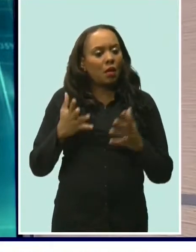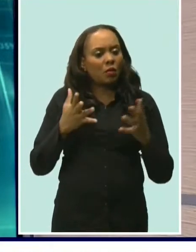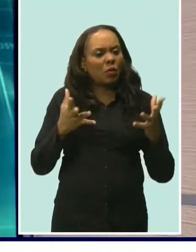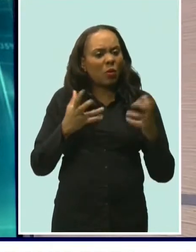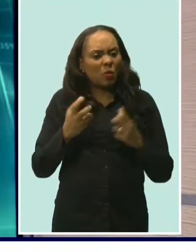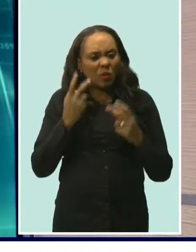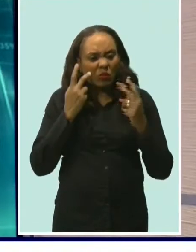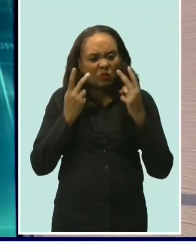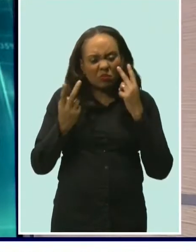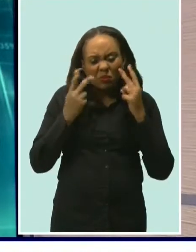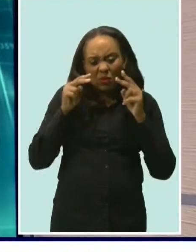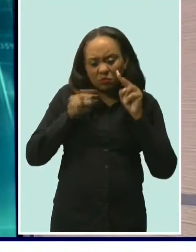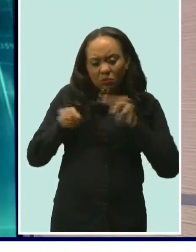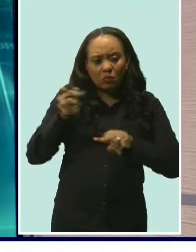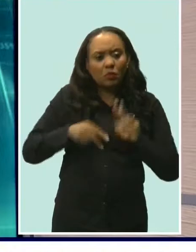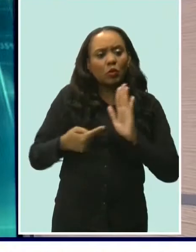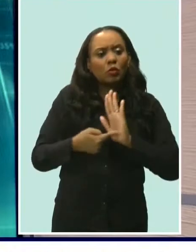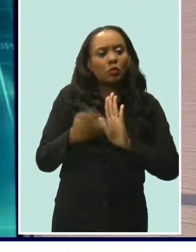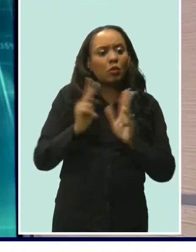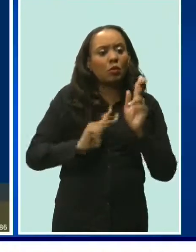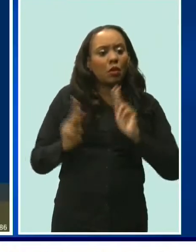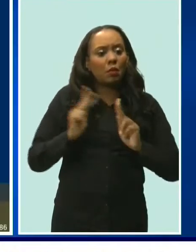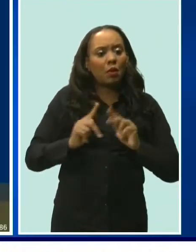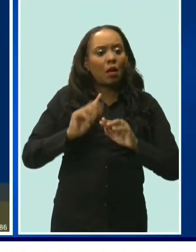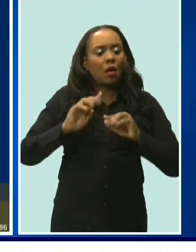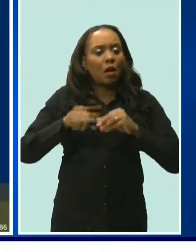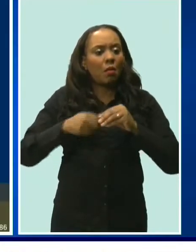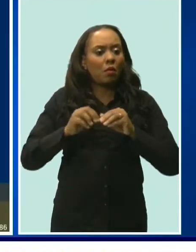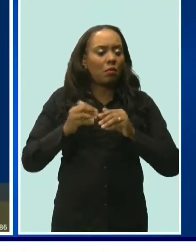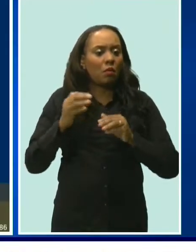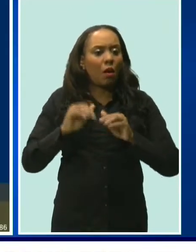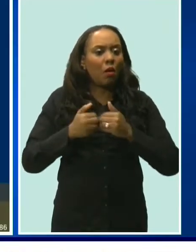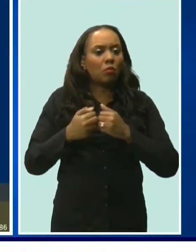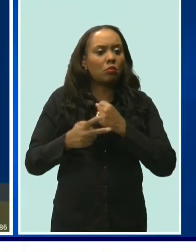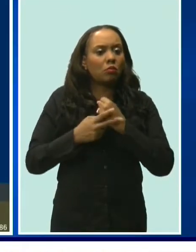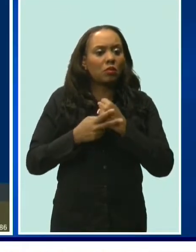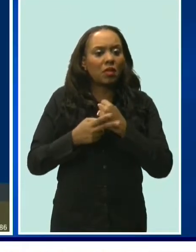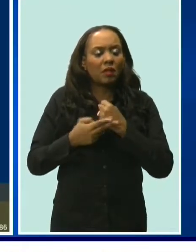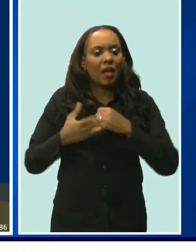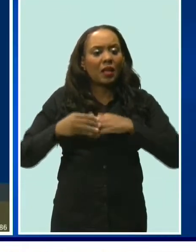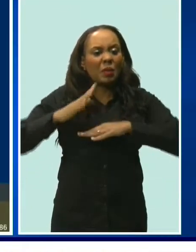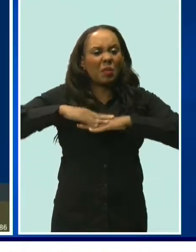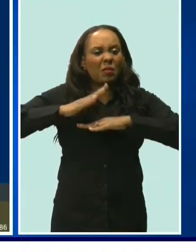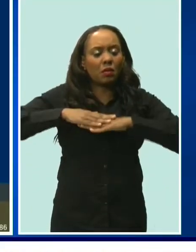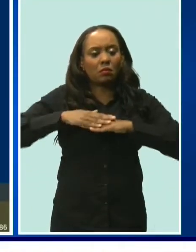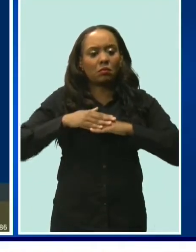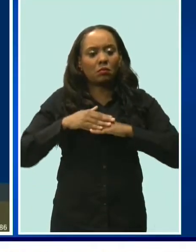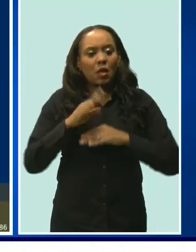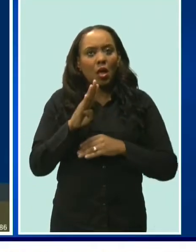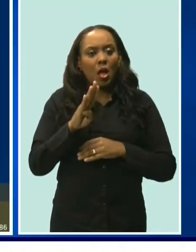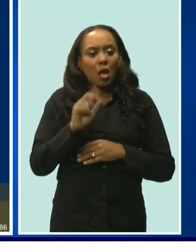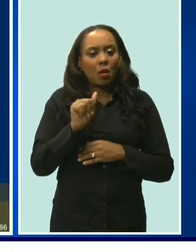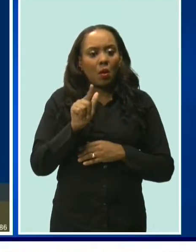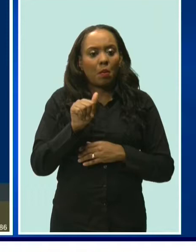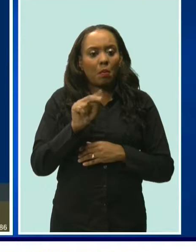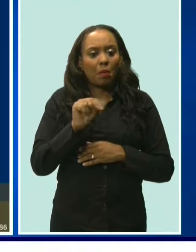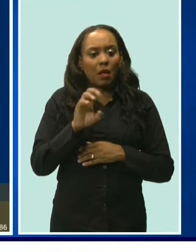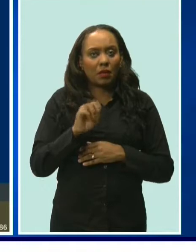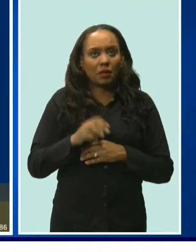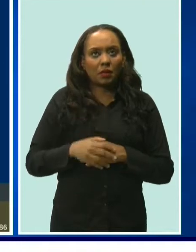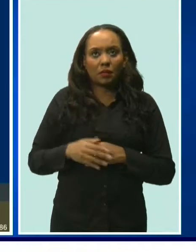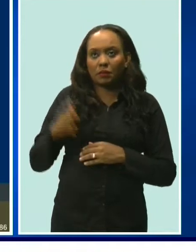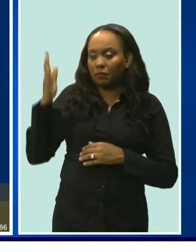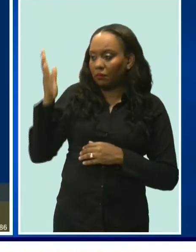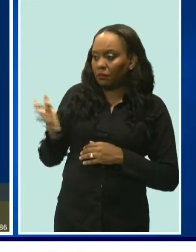with minimal balances. While the list does not include the full range of fees, the bank has captured some of the most